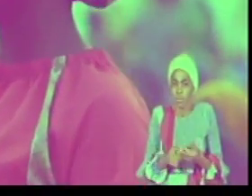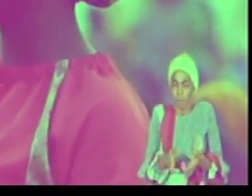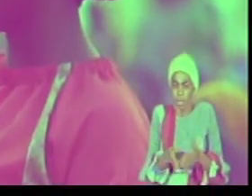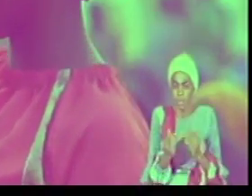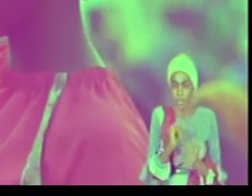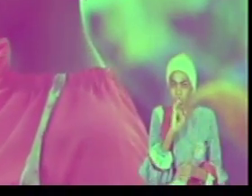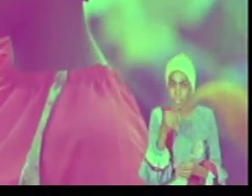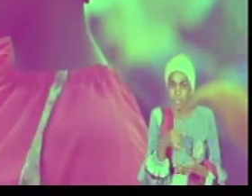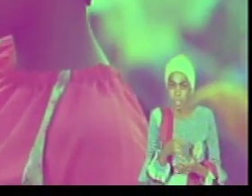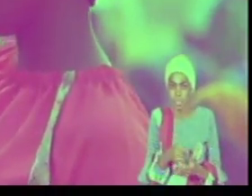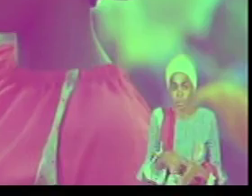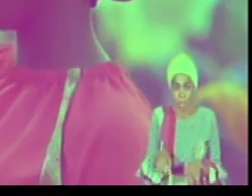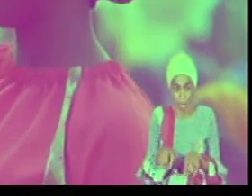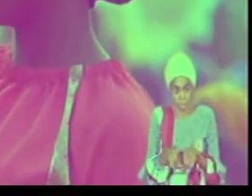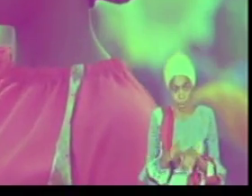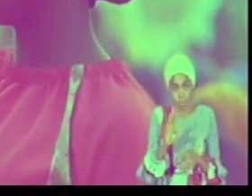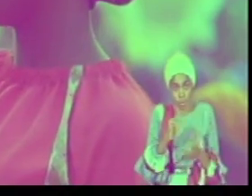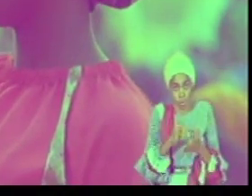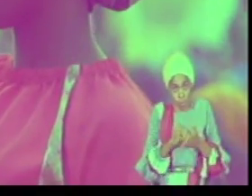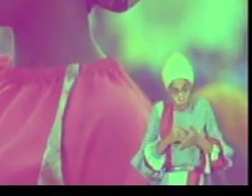according to your own line